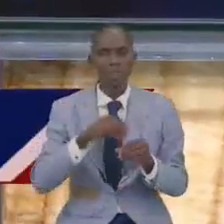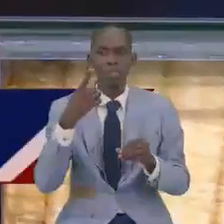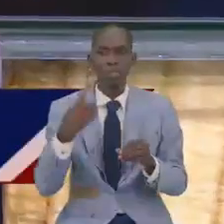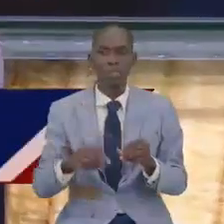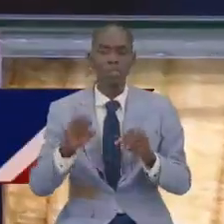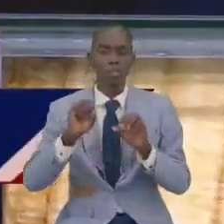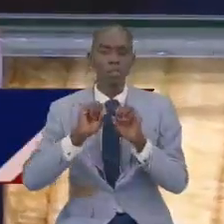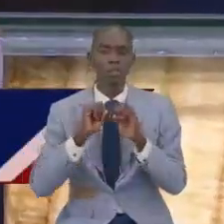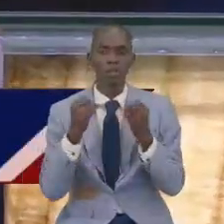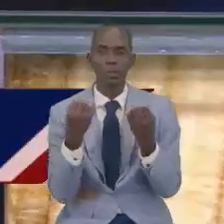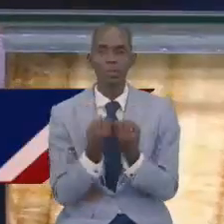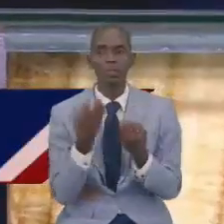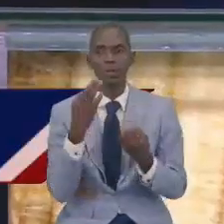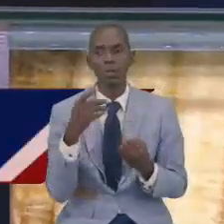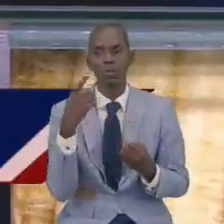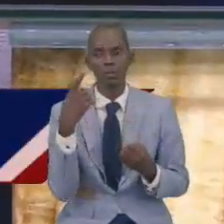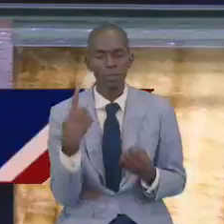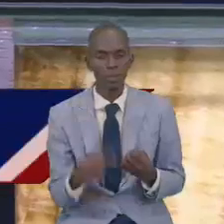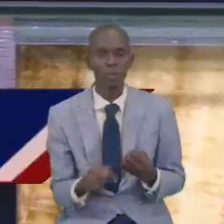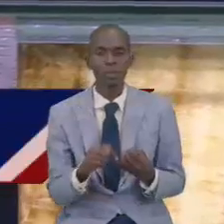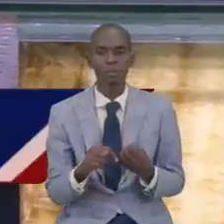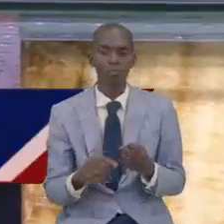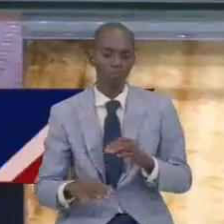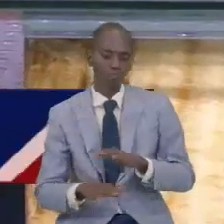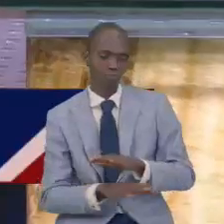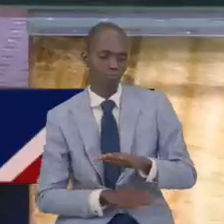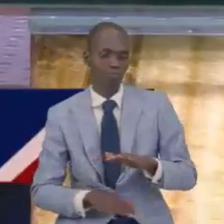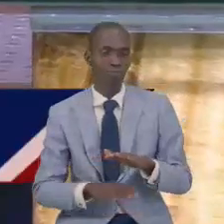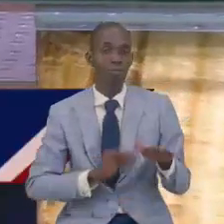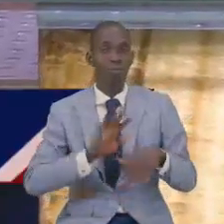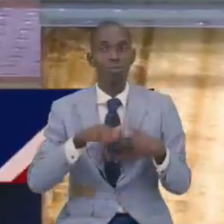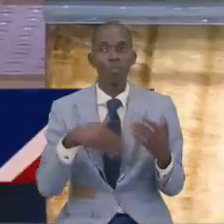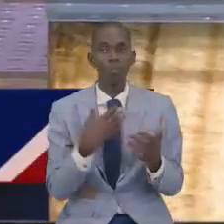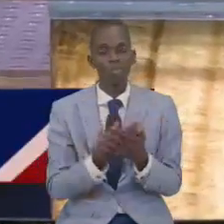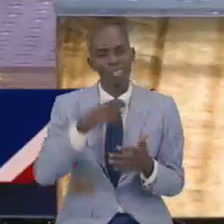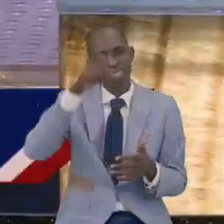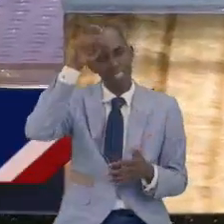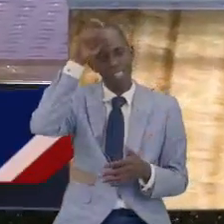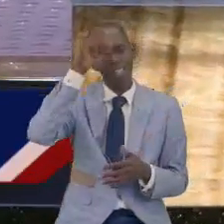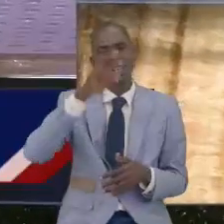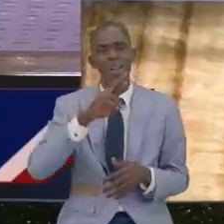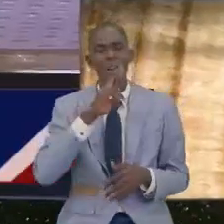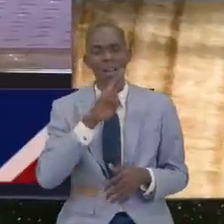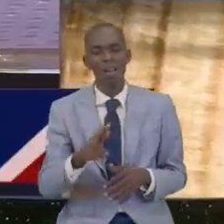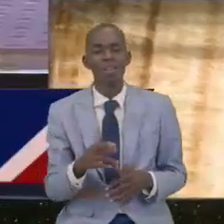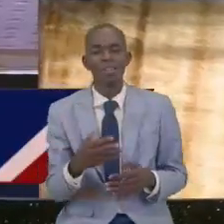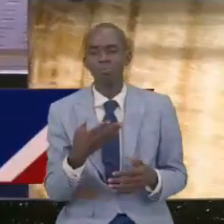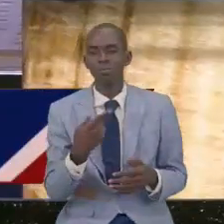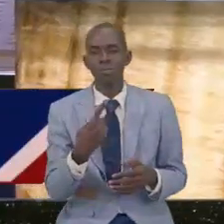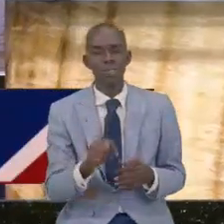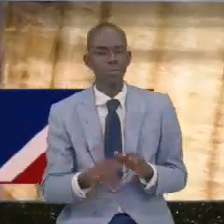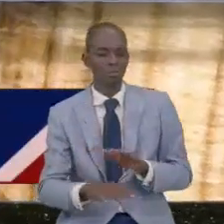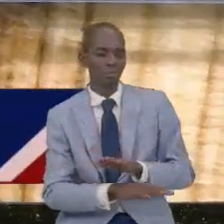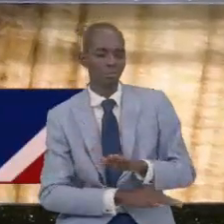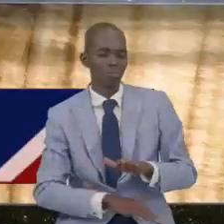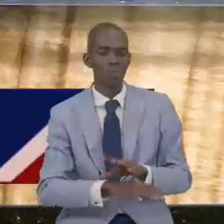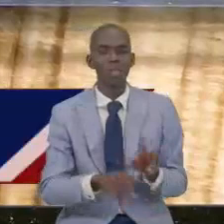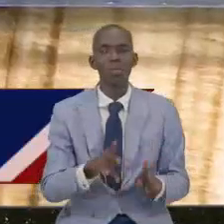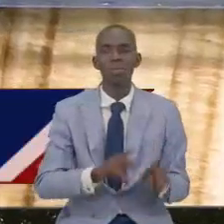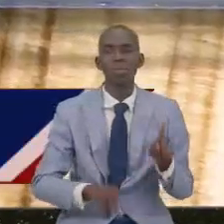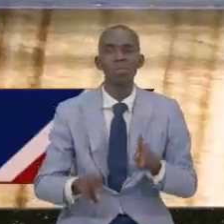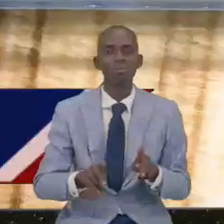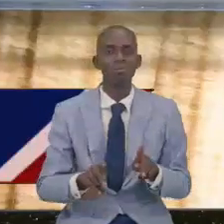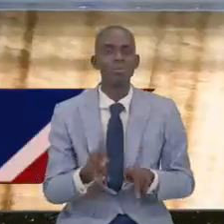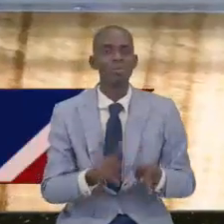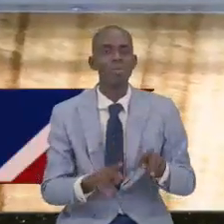society of the base. All those magicians, those are base people. Those who are like kind